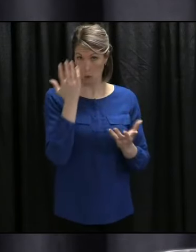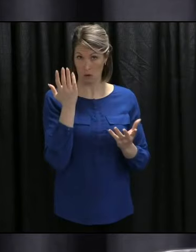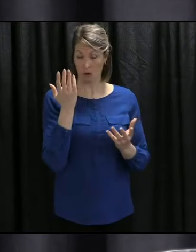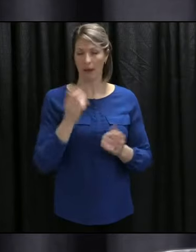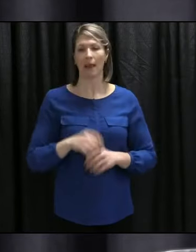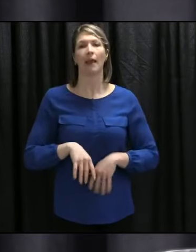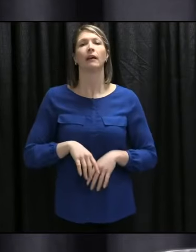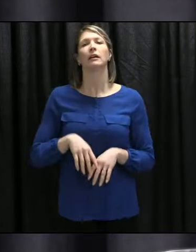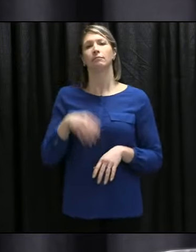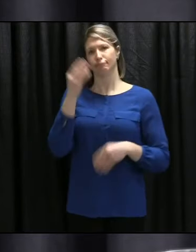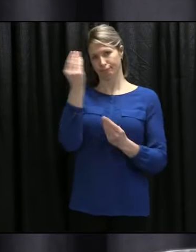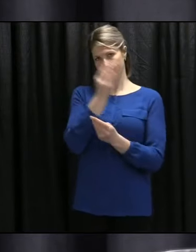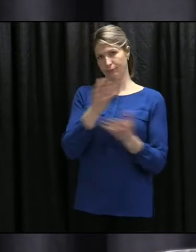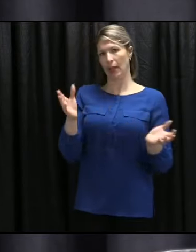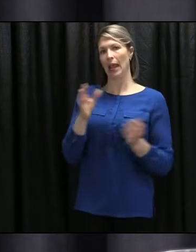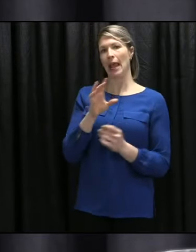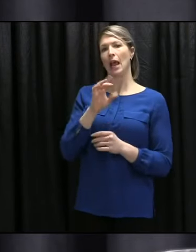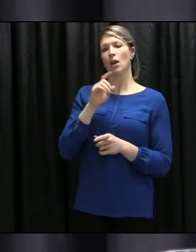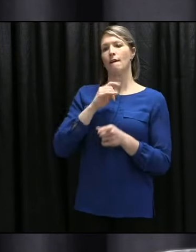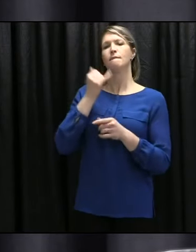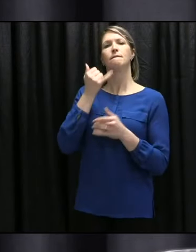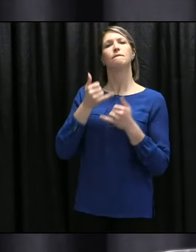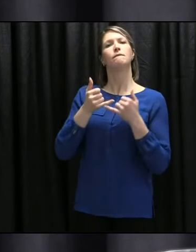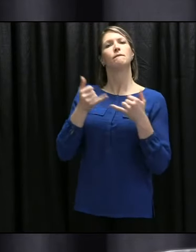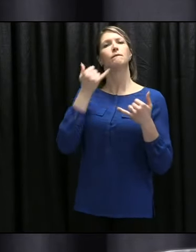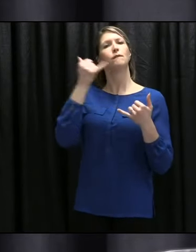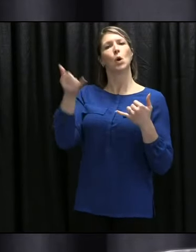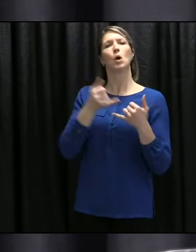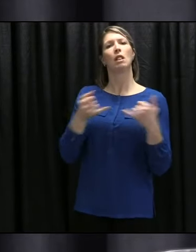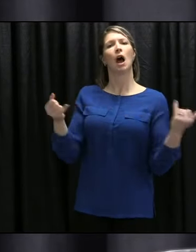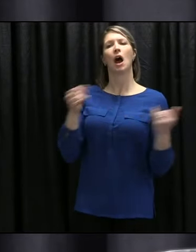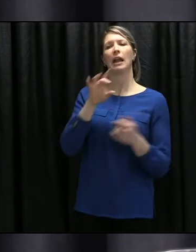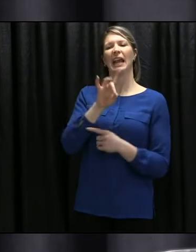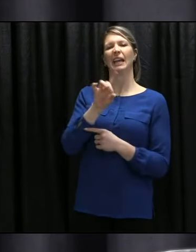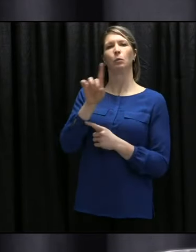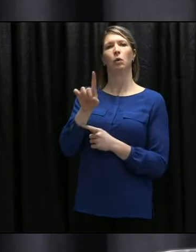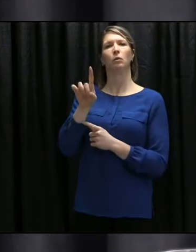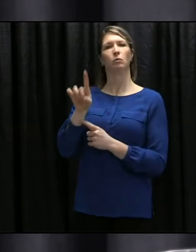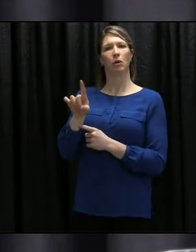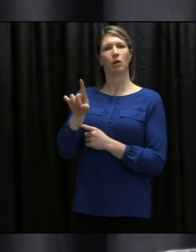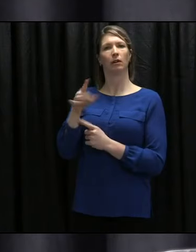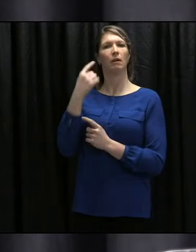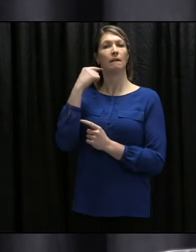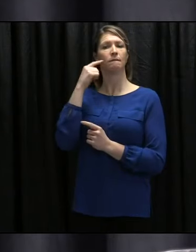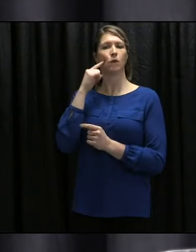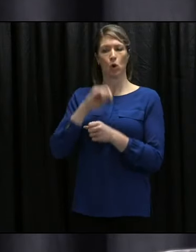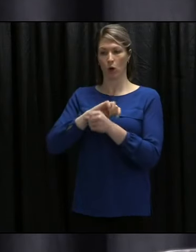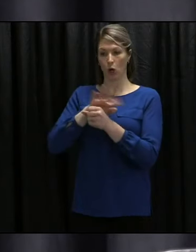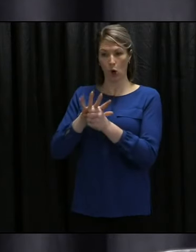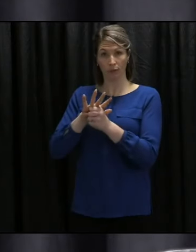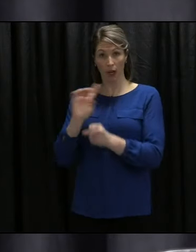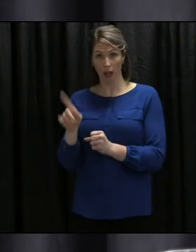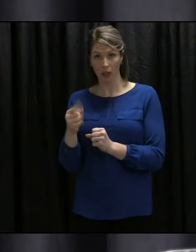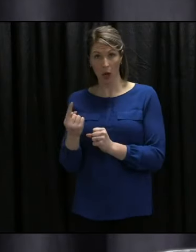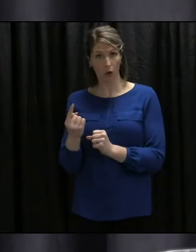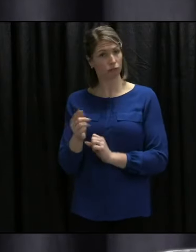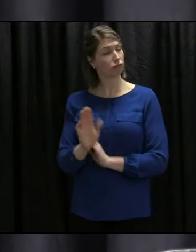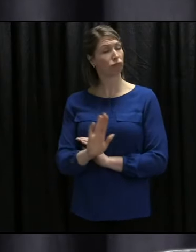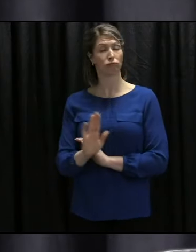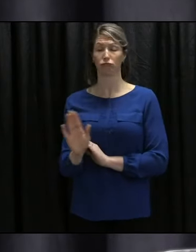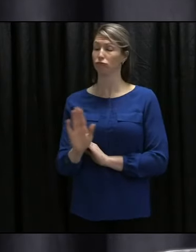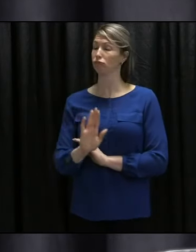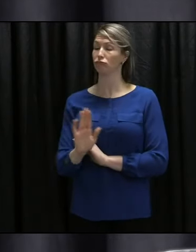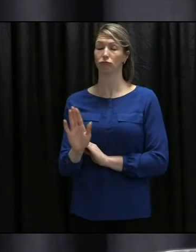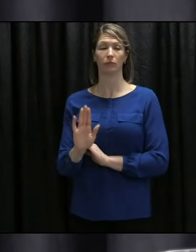811 has been there for many years and provides a really valuable service, particularly for rural areas, whereby you can